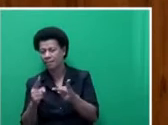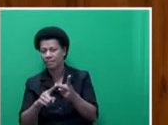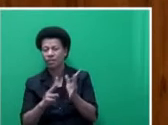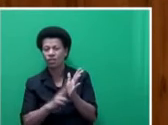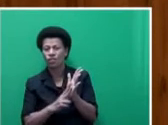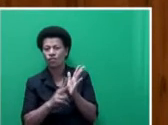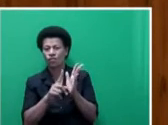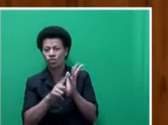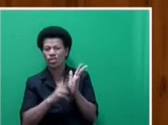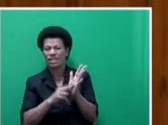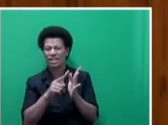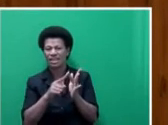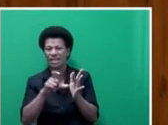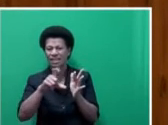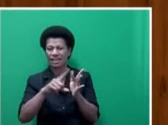Bauxite Madwata.